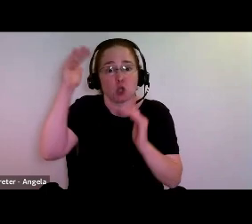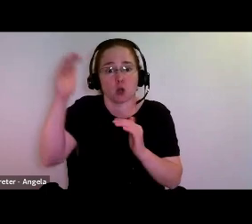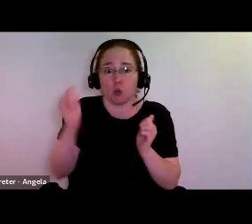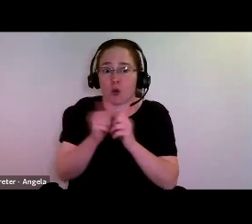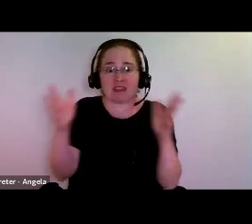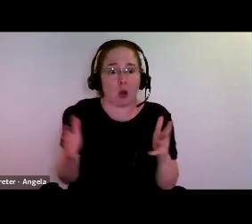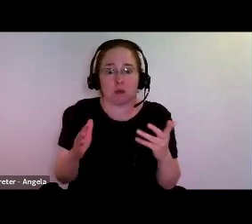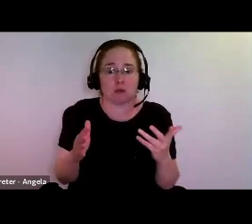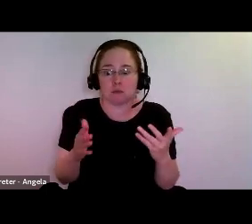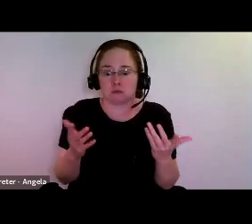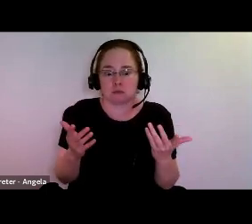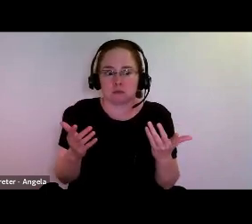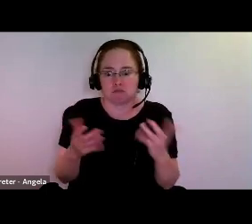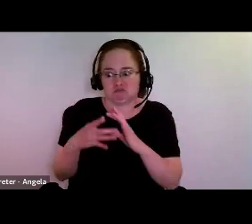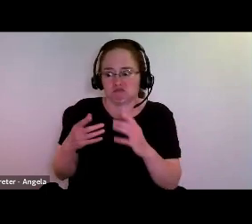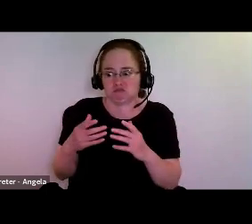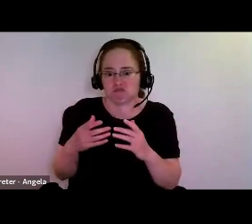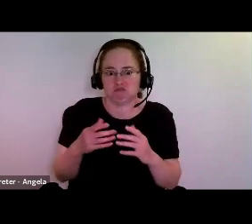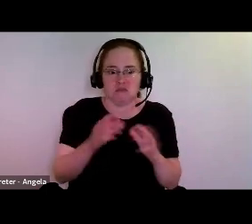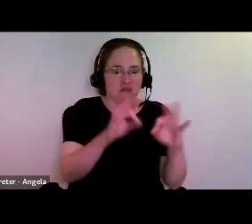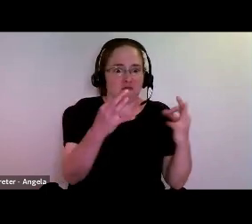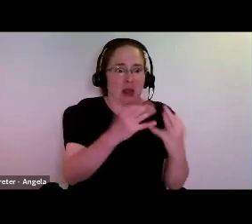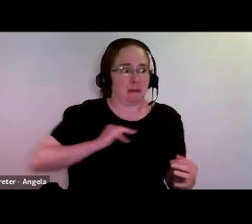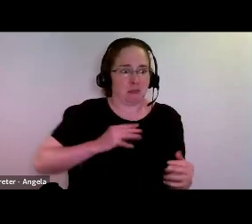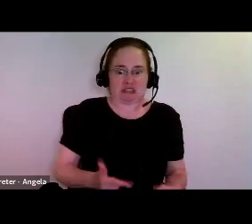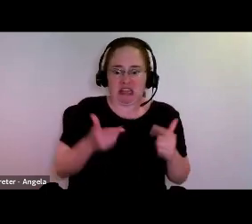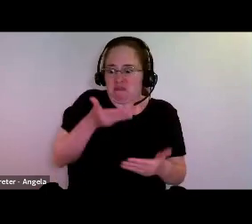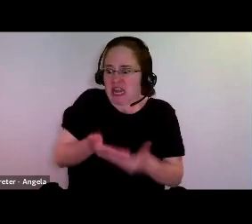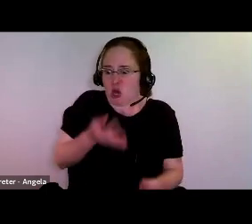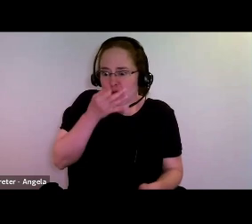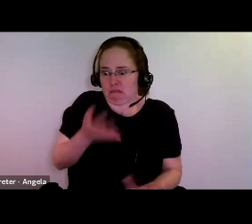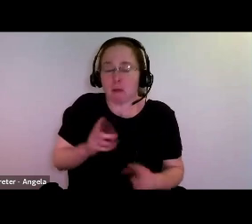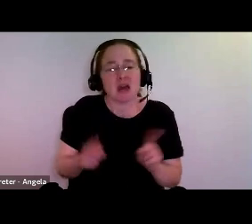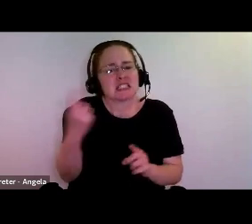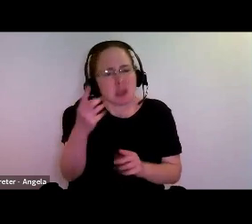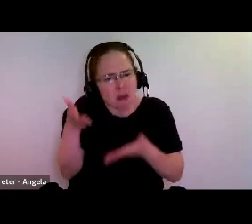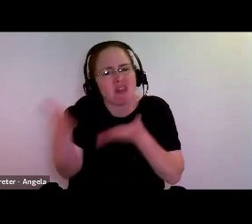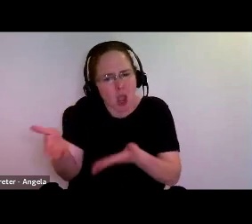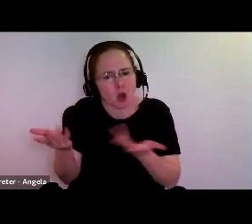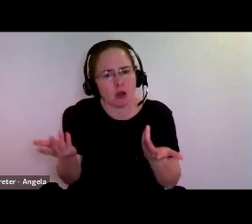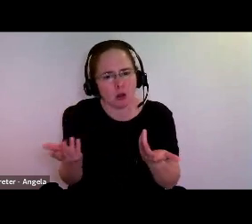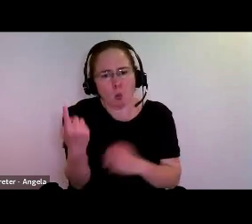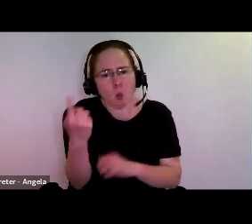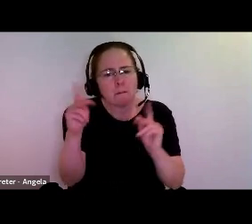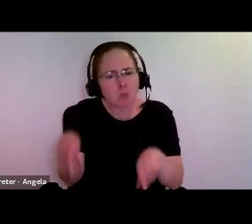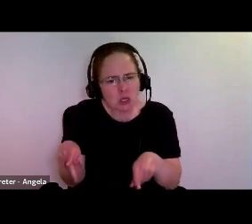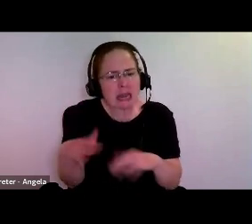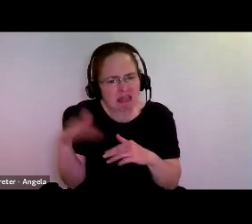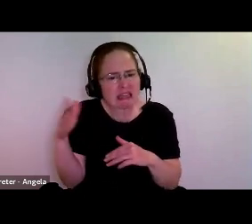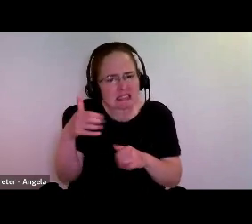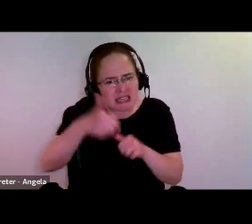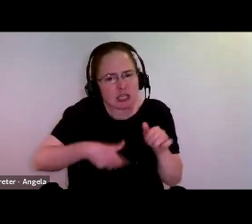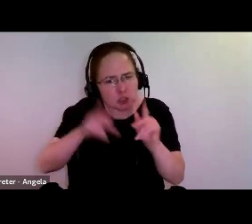have any relation close by, but there's almost always somebody, at least one person in